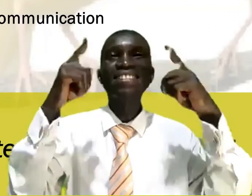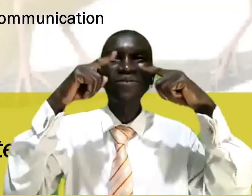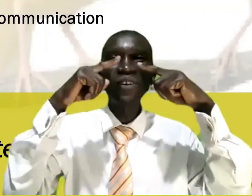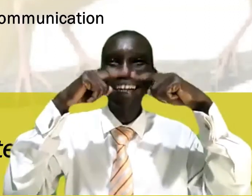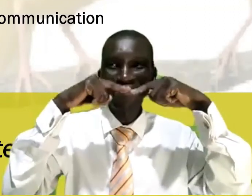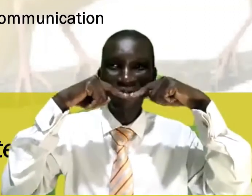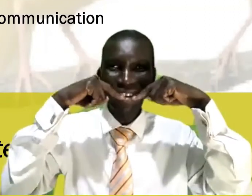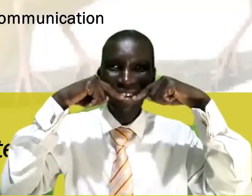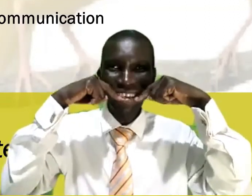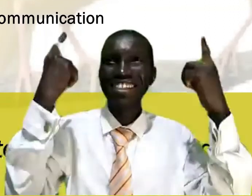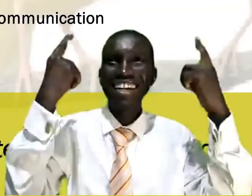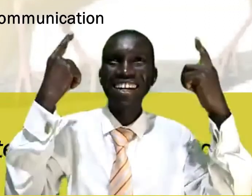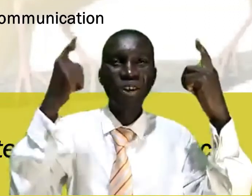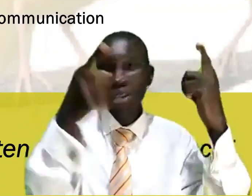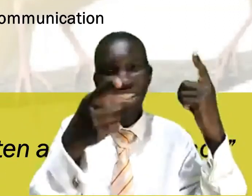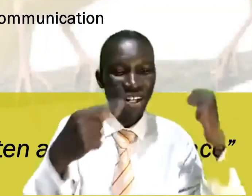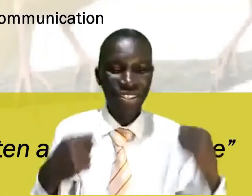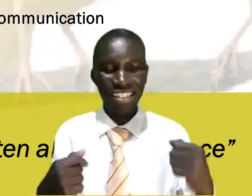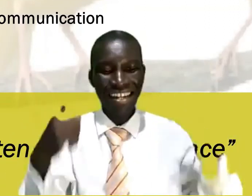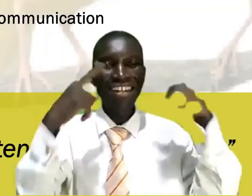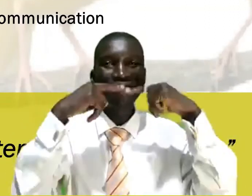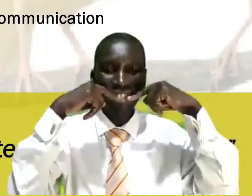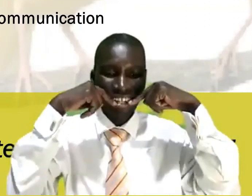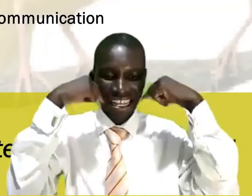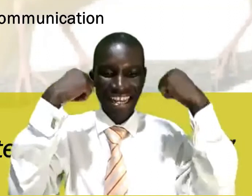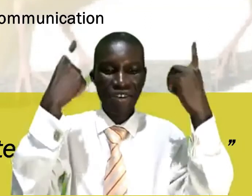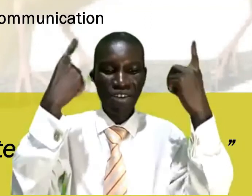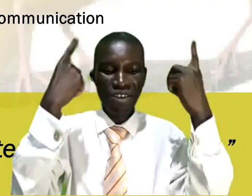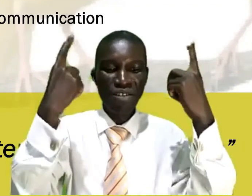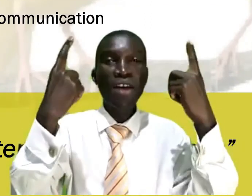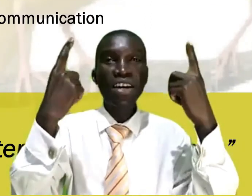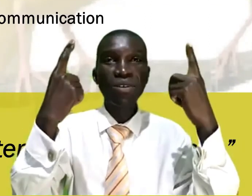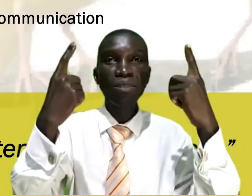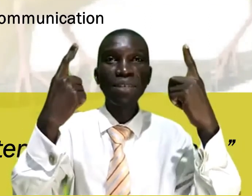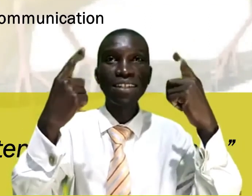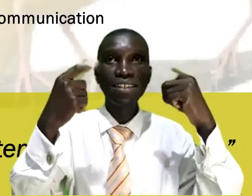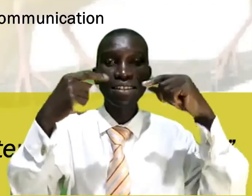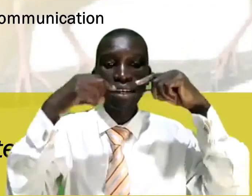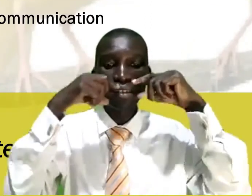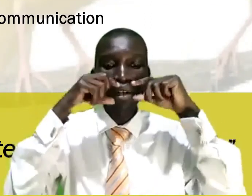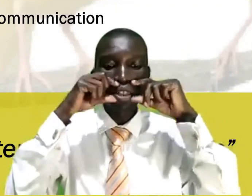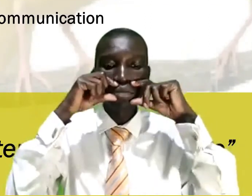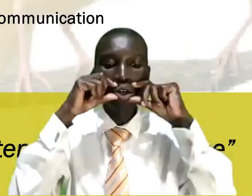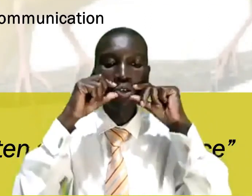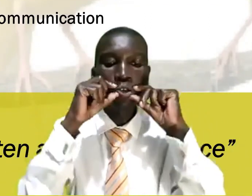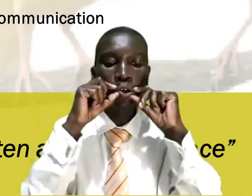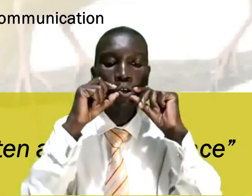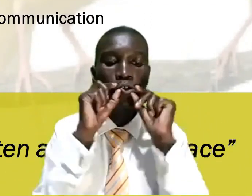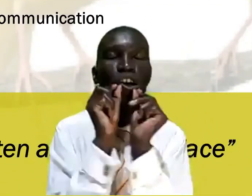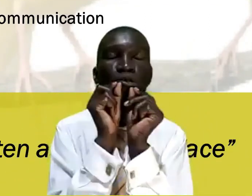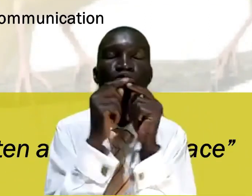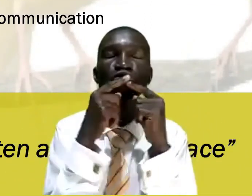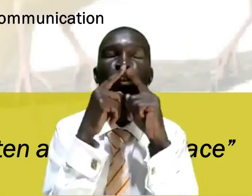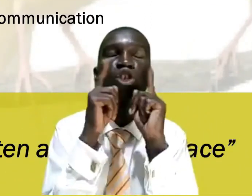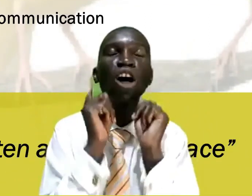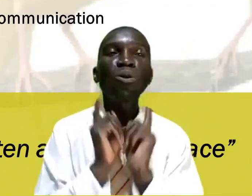is the sign for happy. Unknowingly, you are using sign language, happy. Then when the person is sad, the mouth turns this